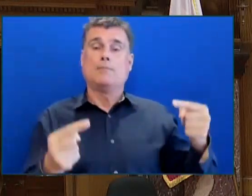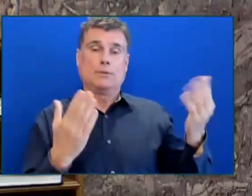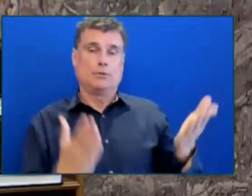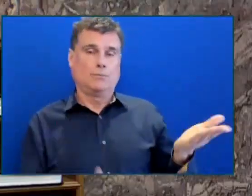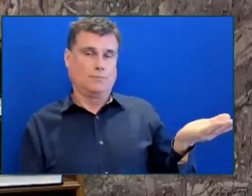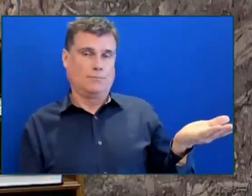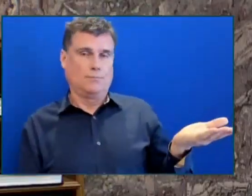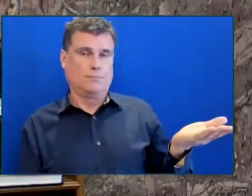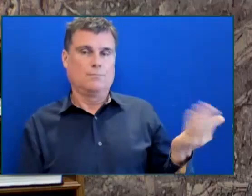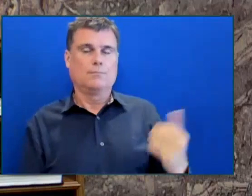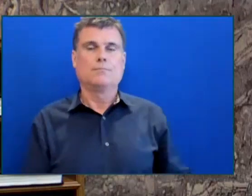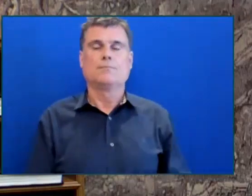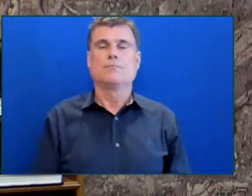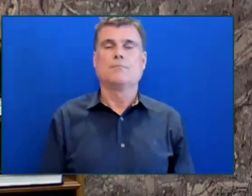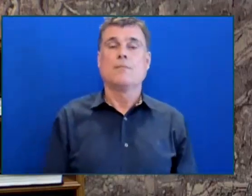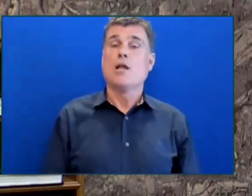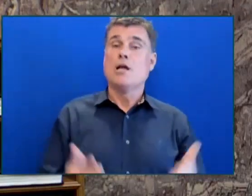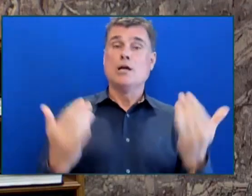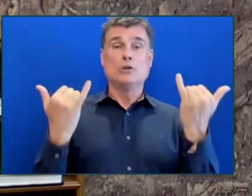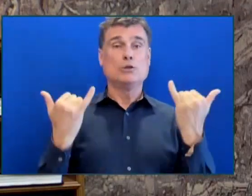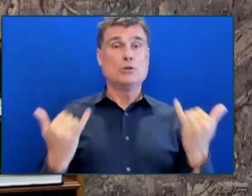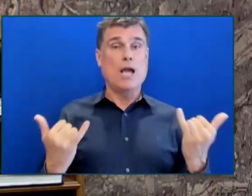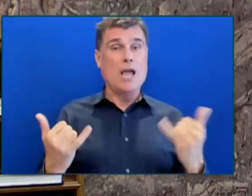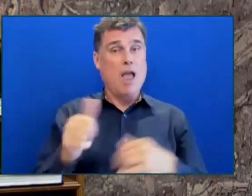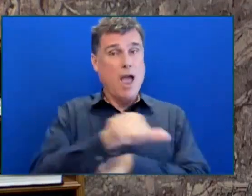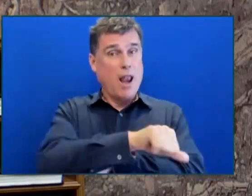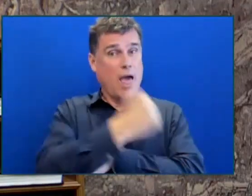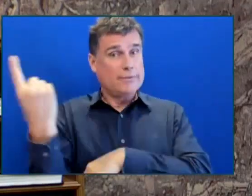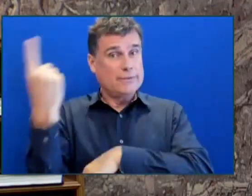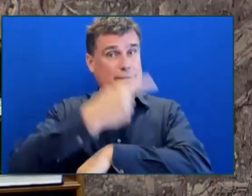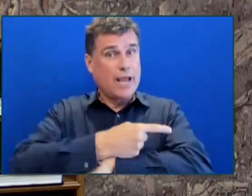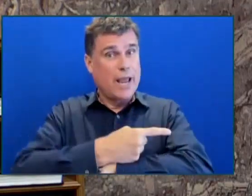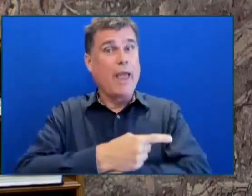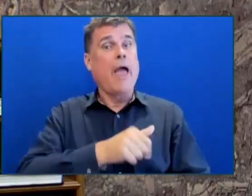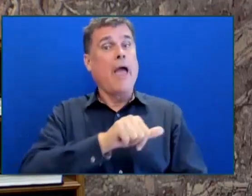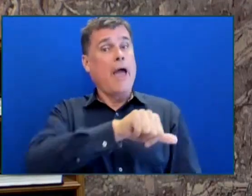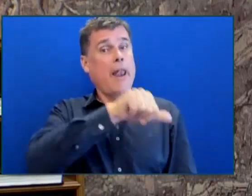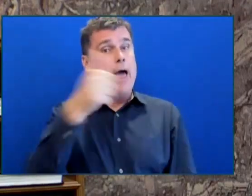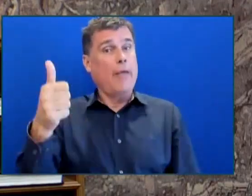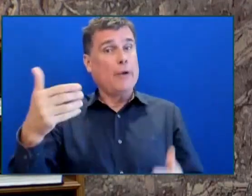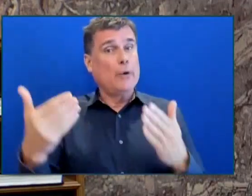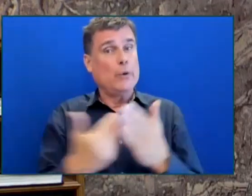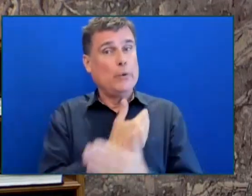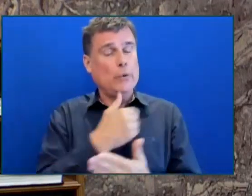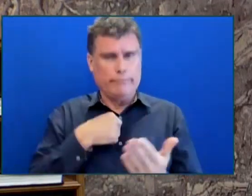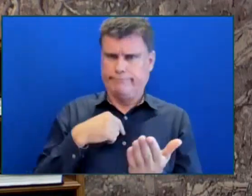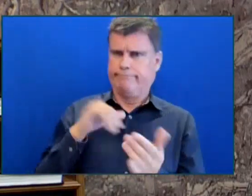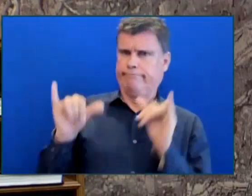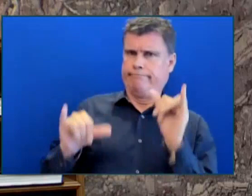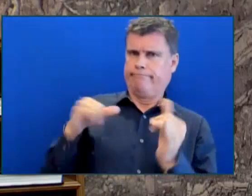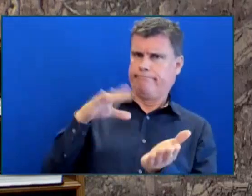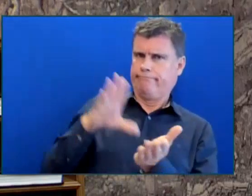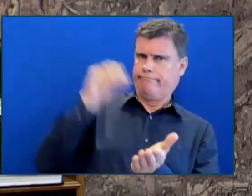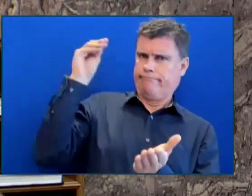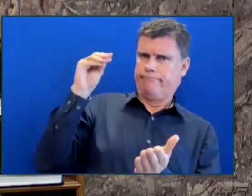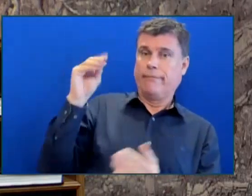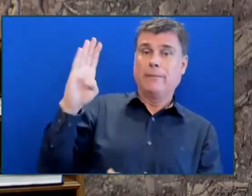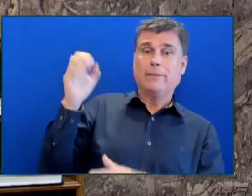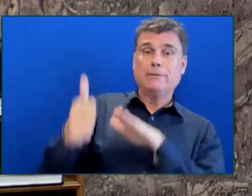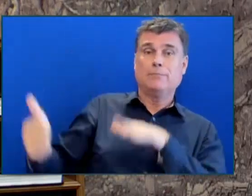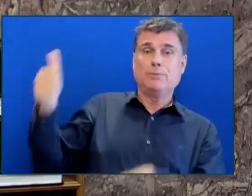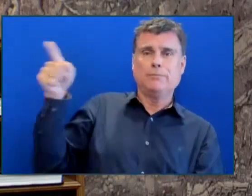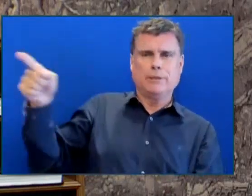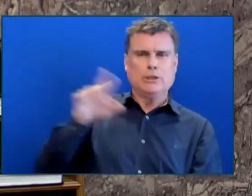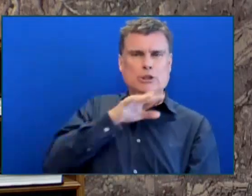new revelation in the Premier's BC housing scandal. On multiple occasions yesterday during question period and then when I questioned